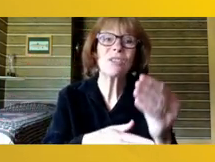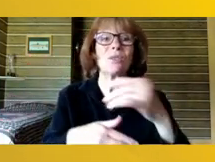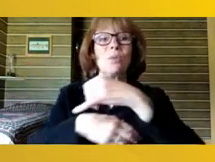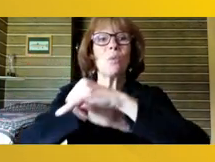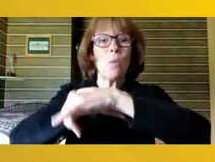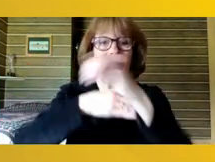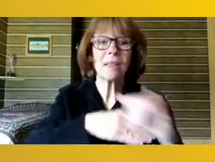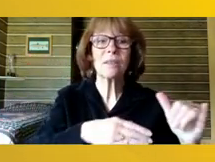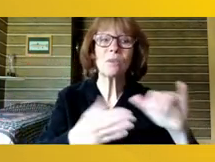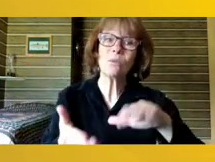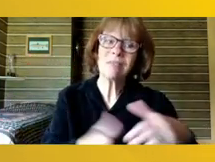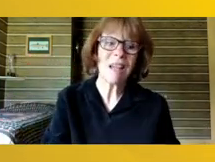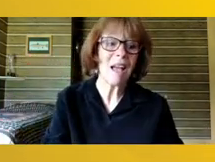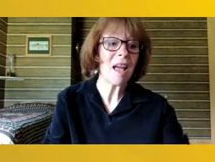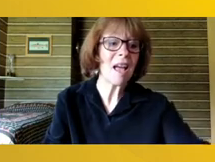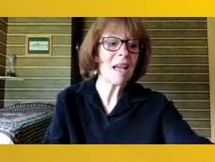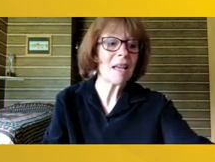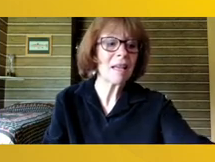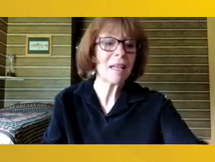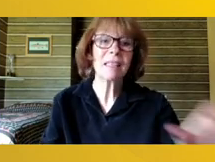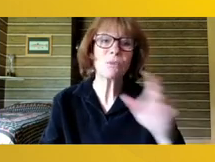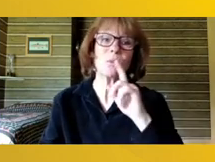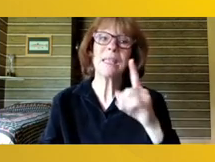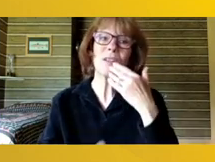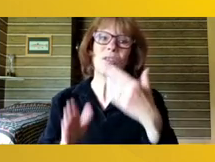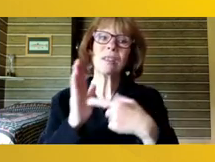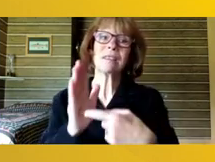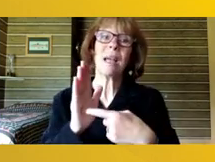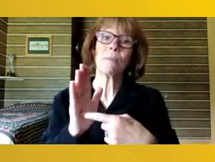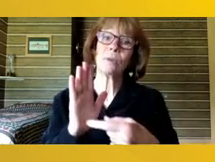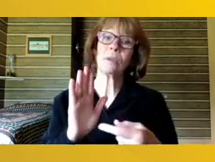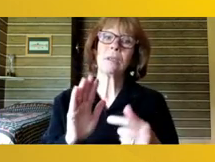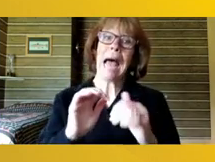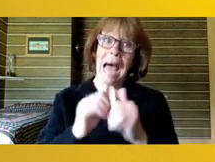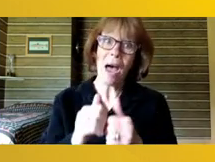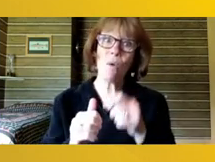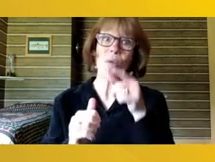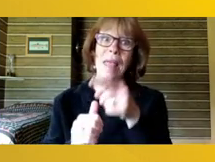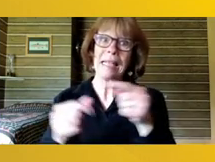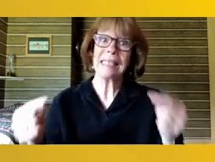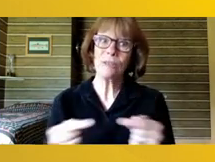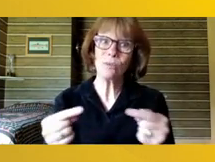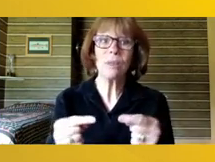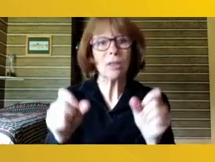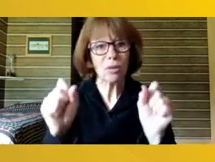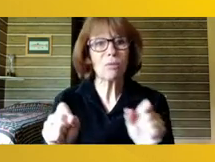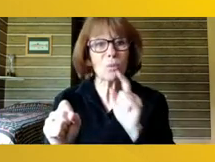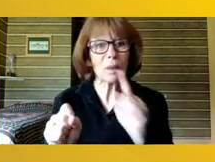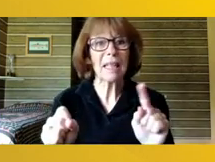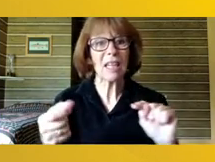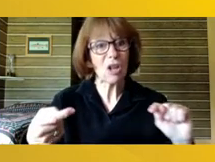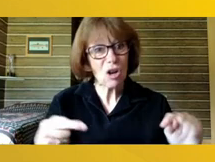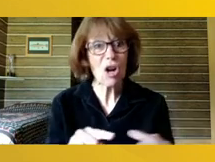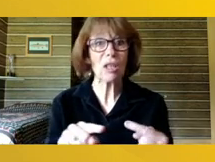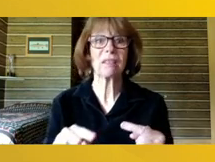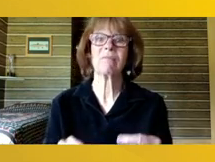this provides a really great example to show how those injuries might actually occur. Next slide.